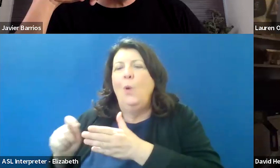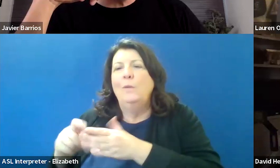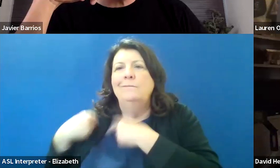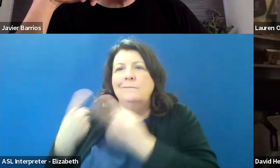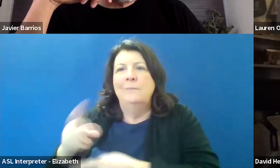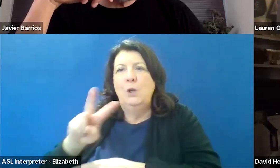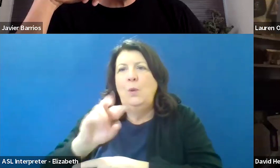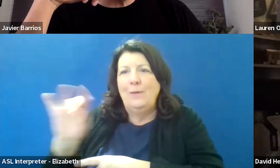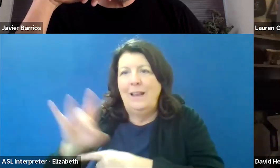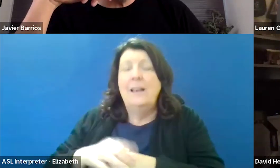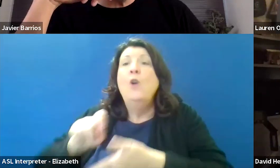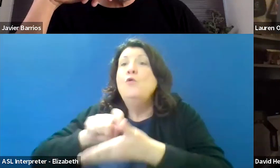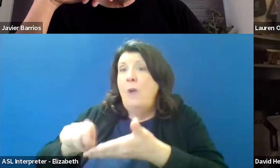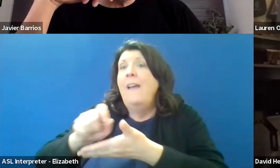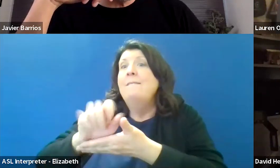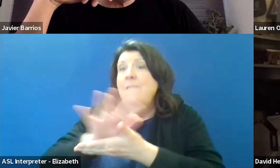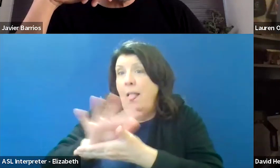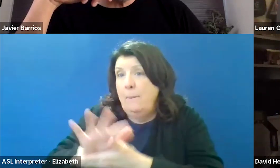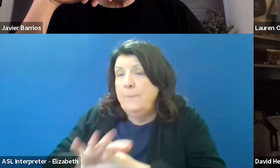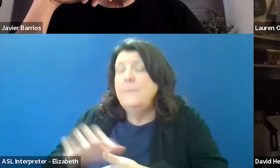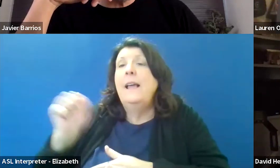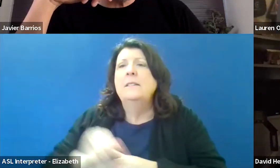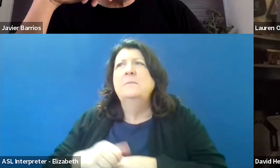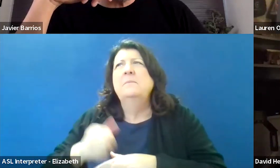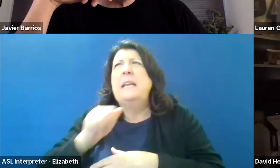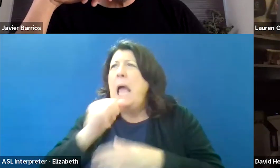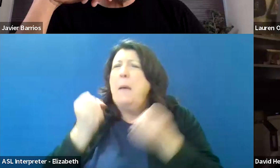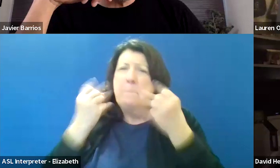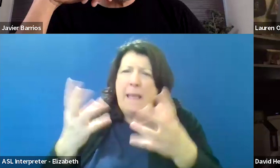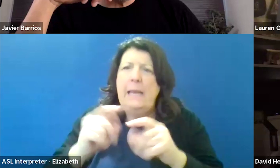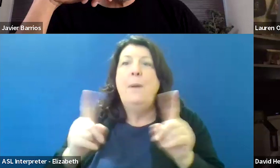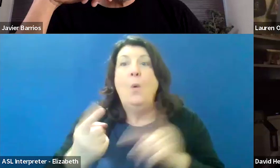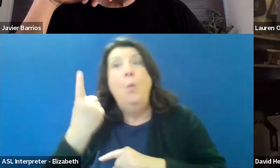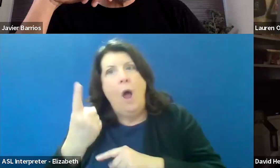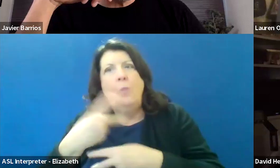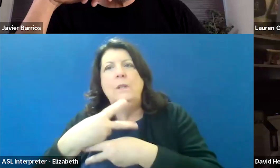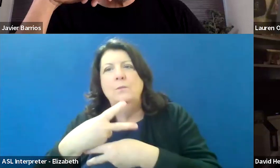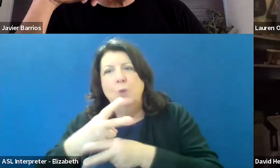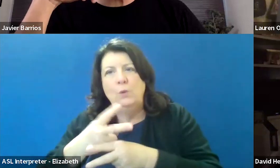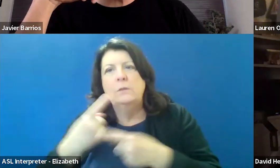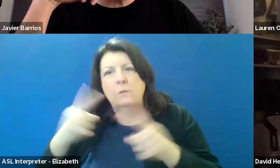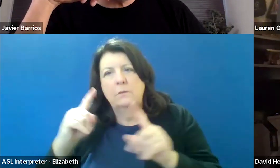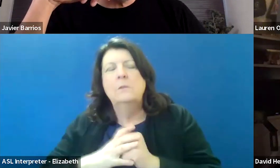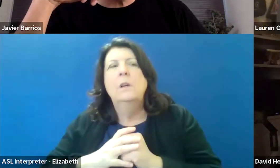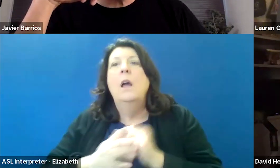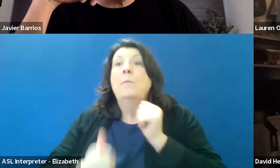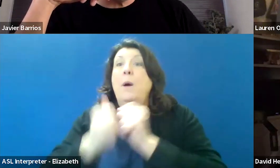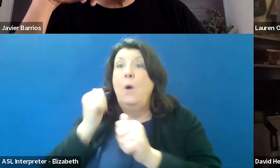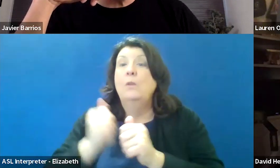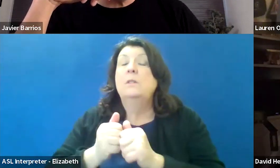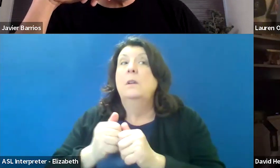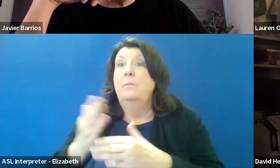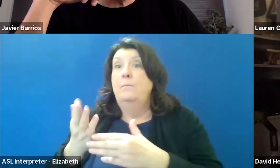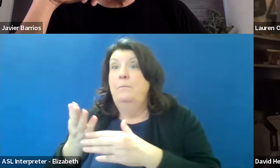2008, I've been writing movies, but I hadn't really written that many movies. I've written like a couple, one of which got produced. But mostly between then and when Alexander asked me,